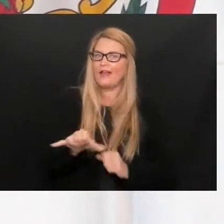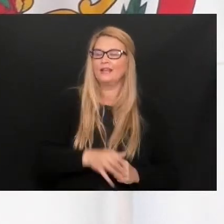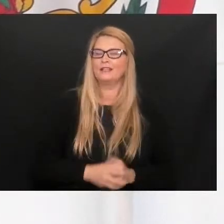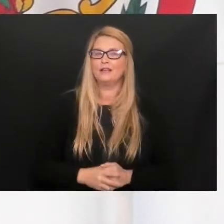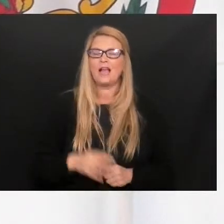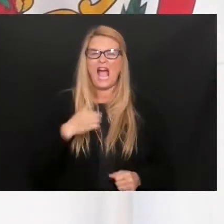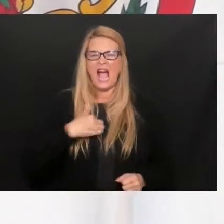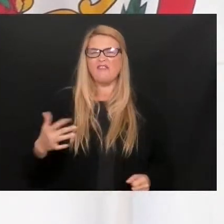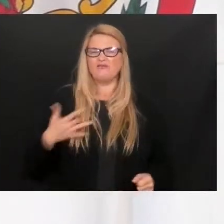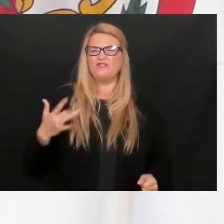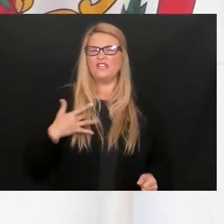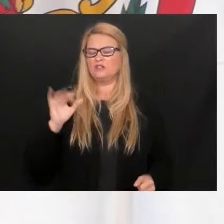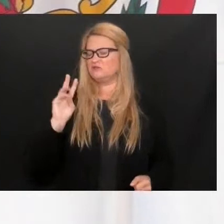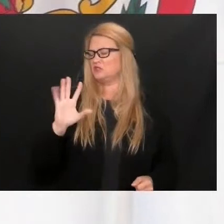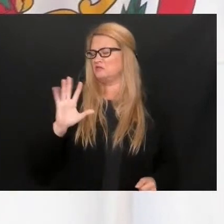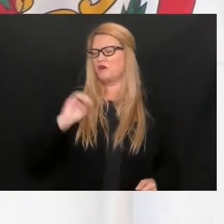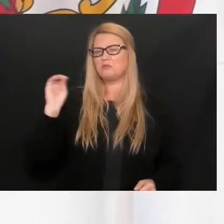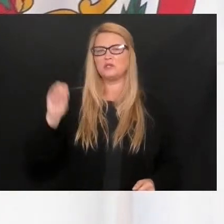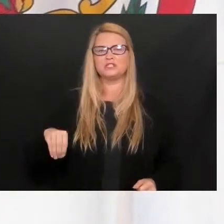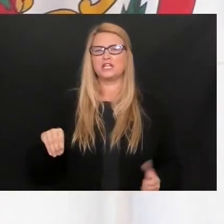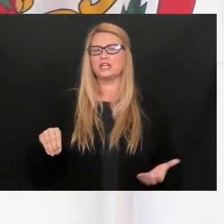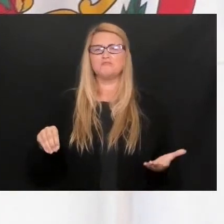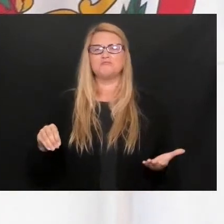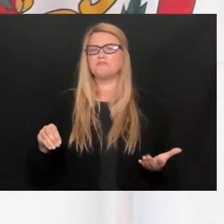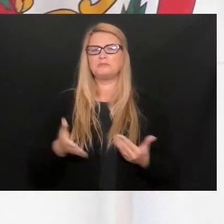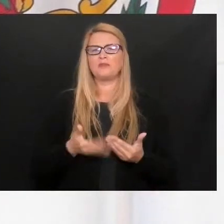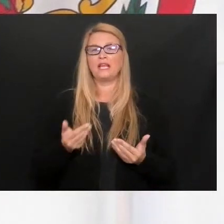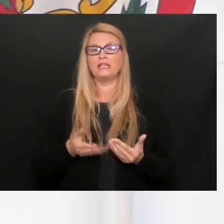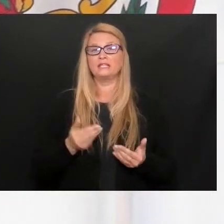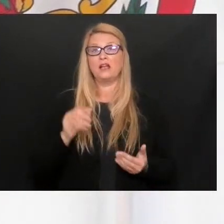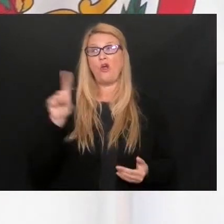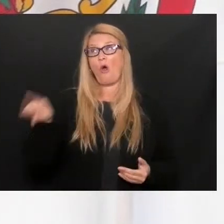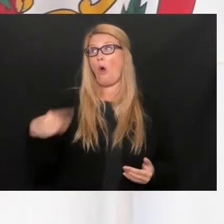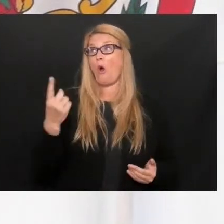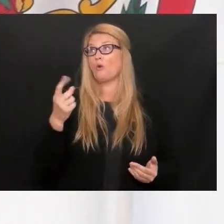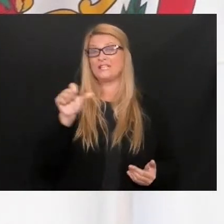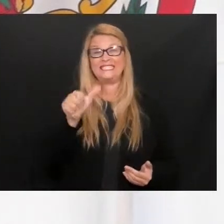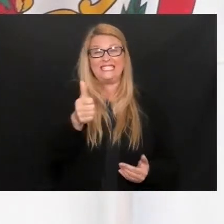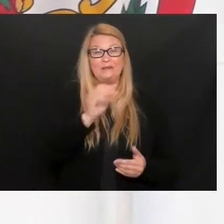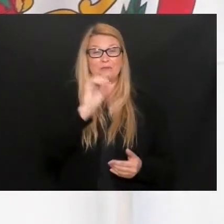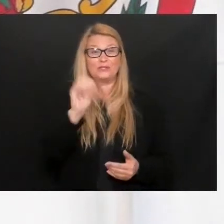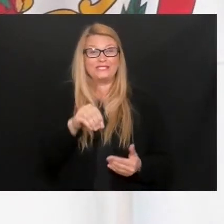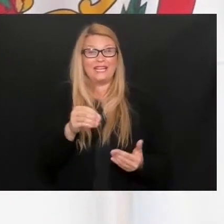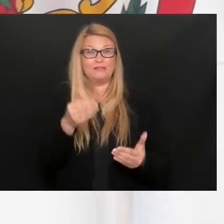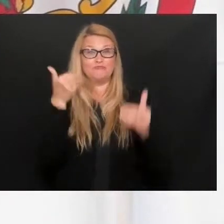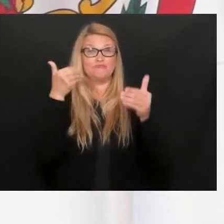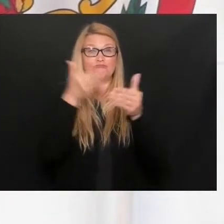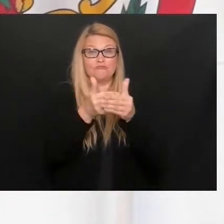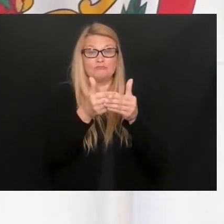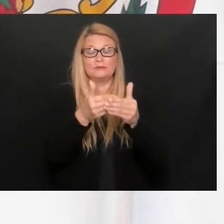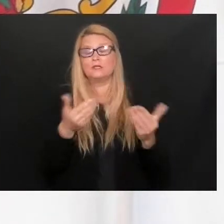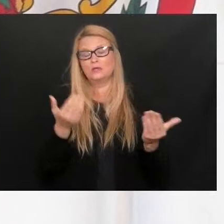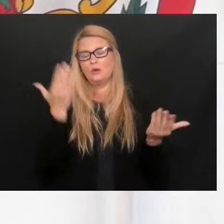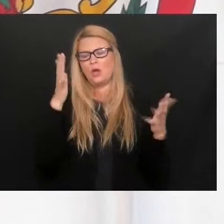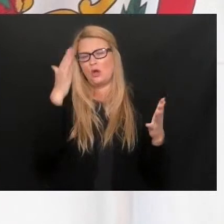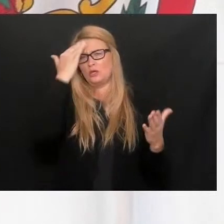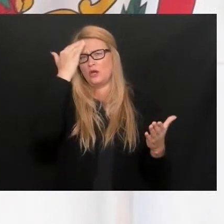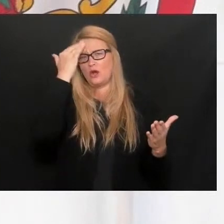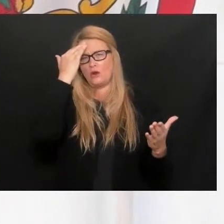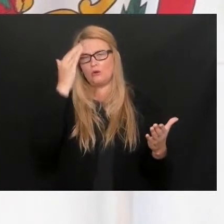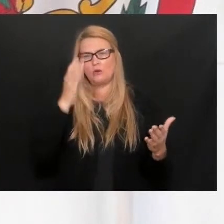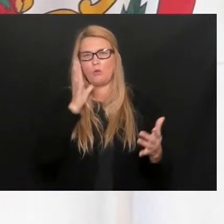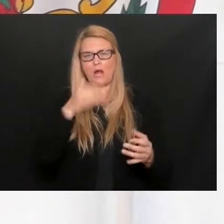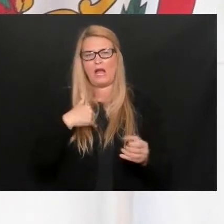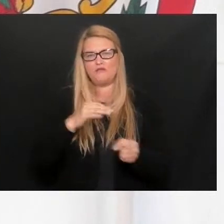we can get to 65%. That's only 10%. We're close and everything, and I know that we'll be